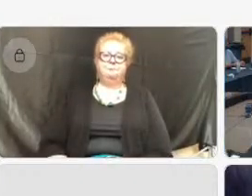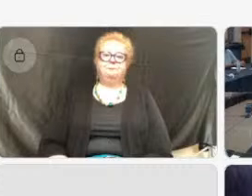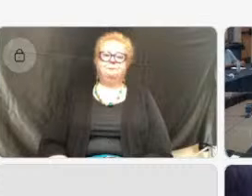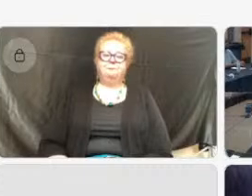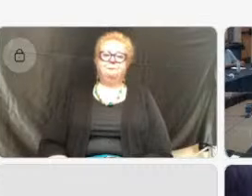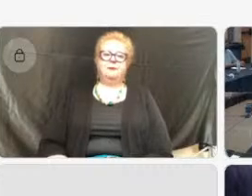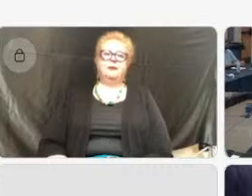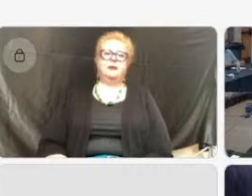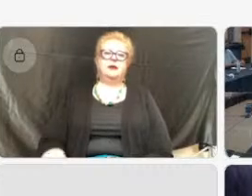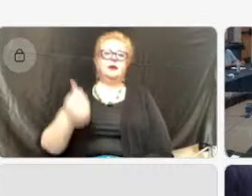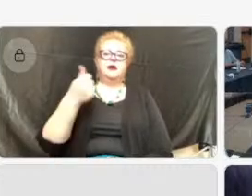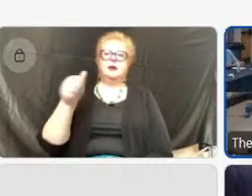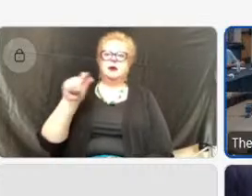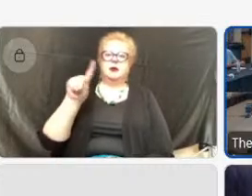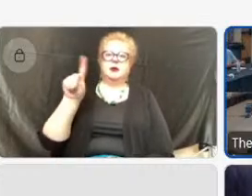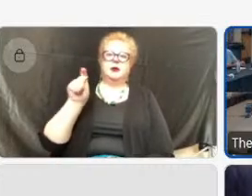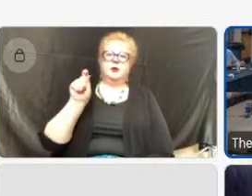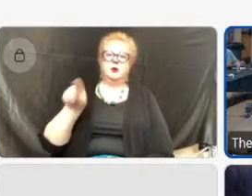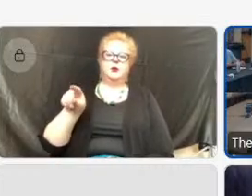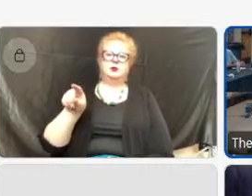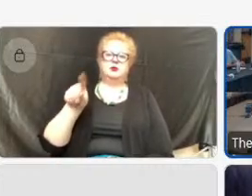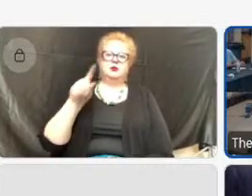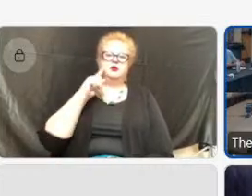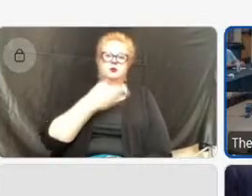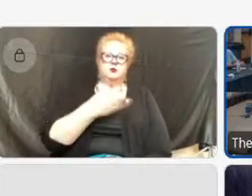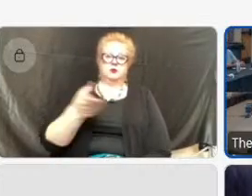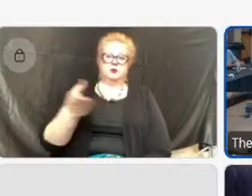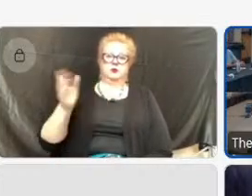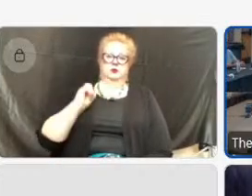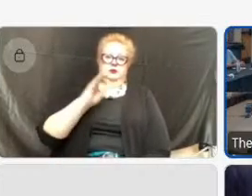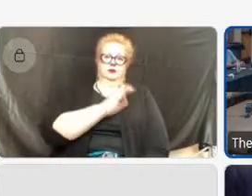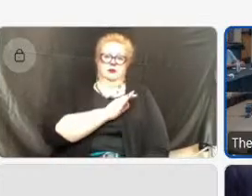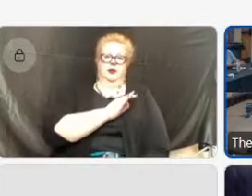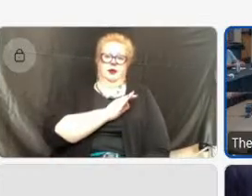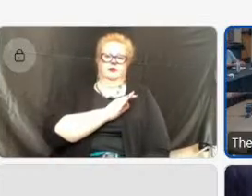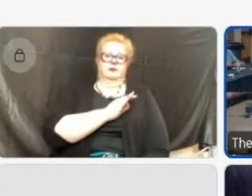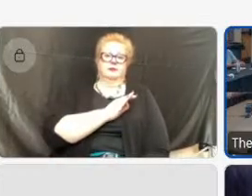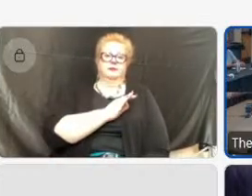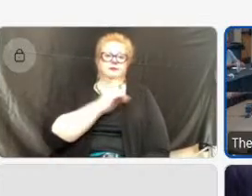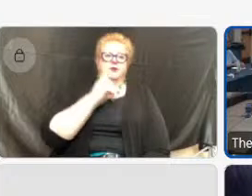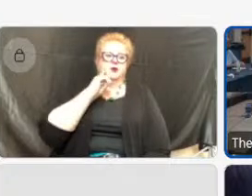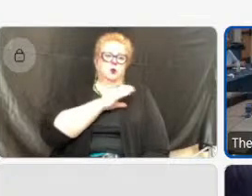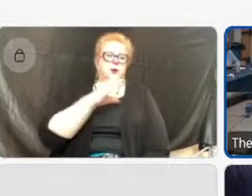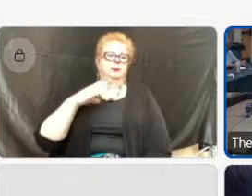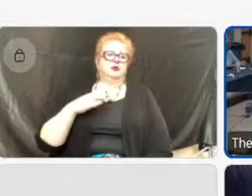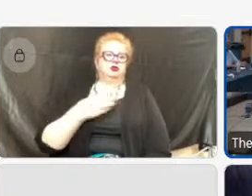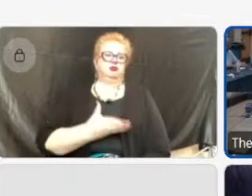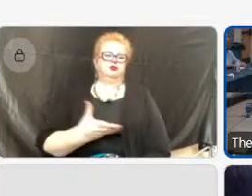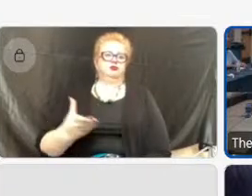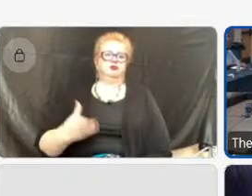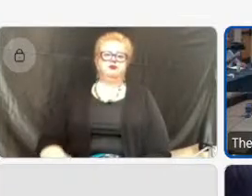Any questions for the staff from the commission?